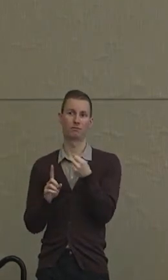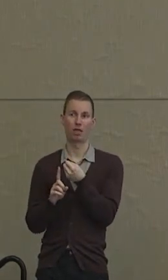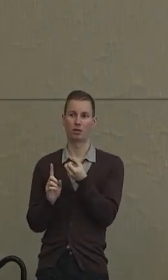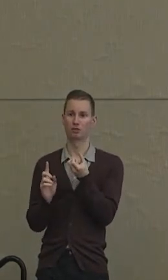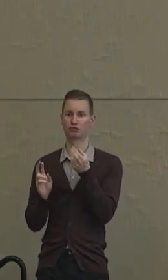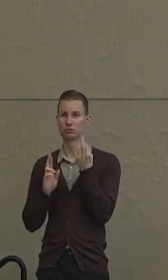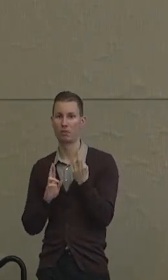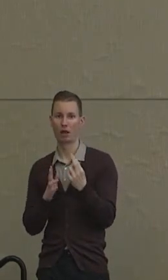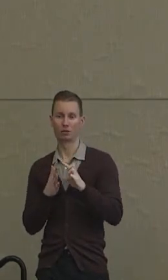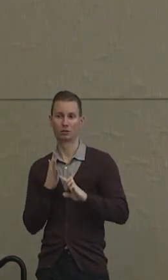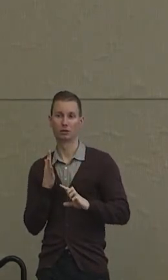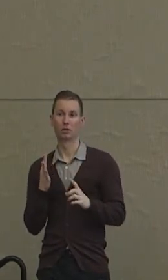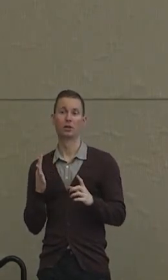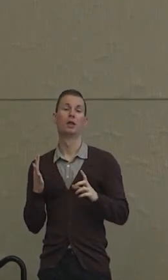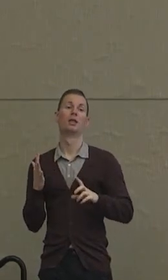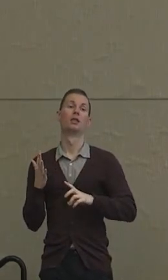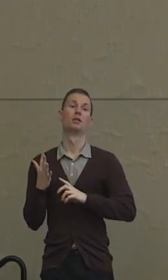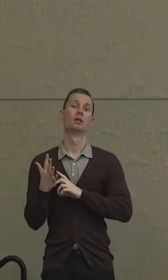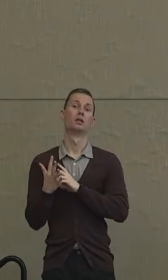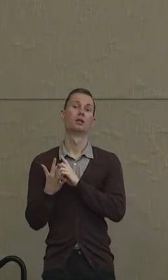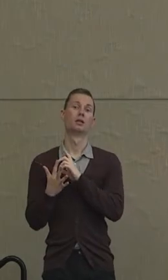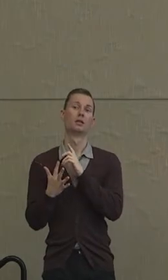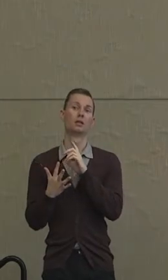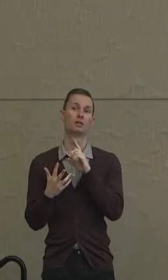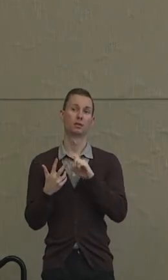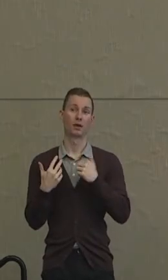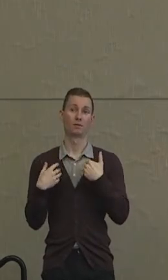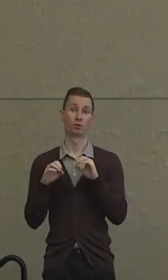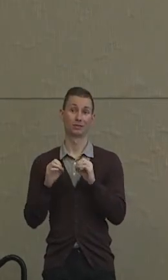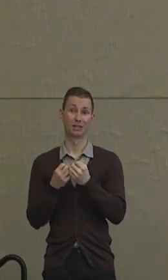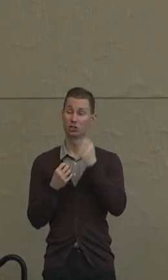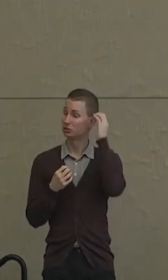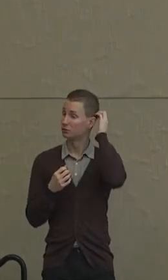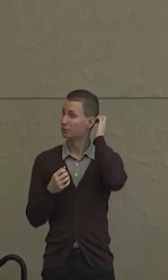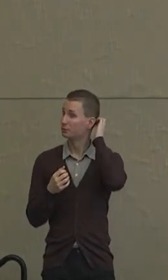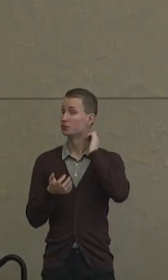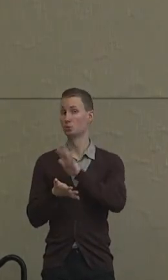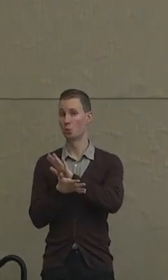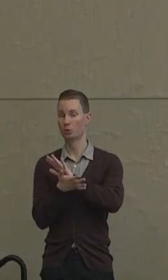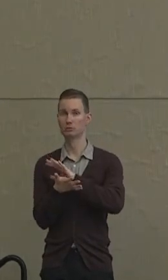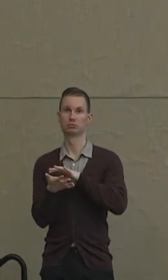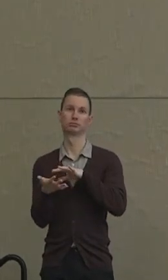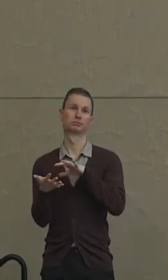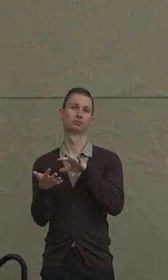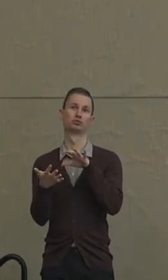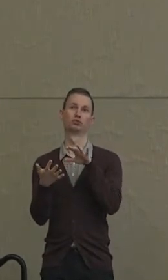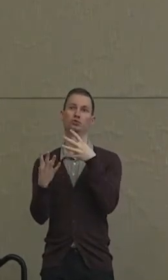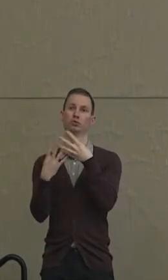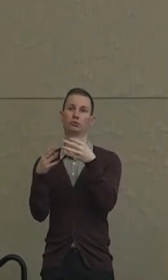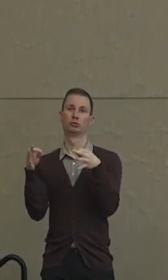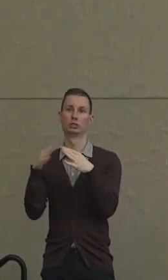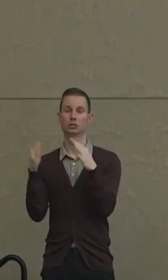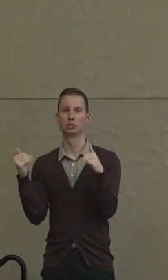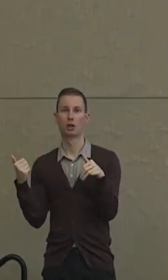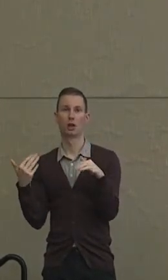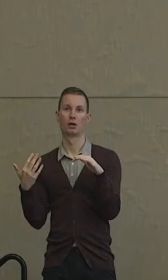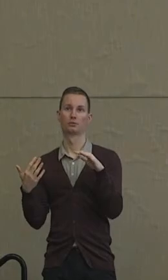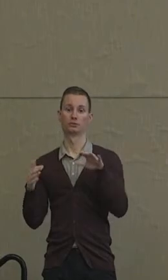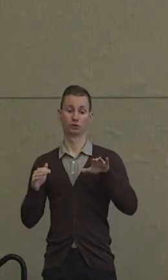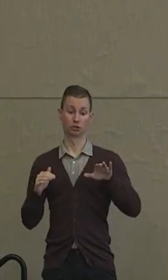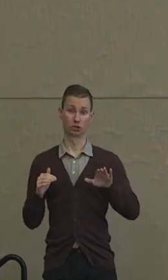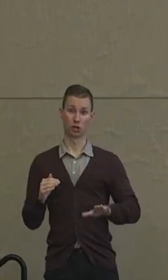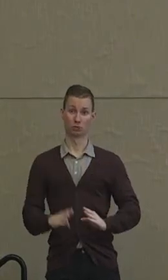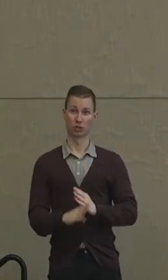respect. And then we've got our organizations, our schools, our criminal justice system, our child